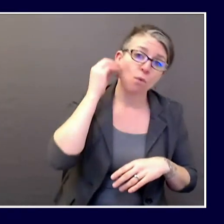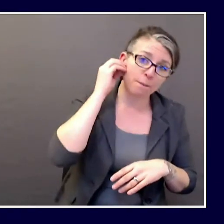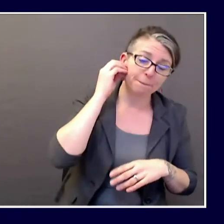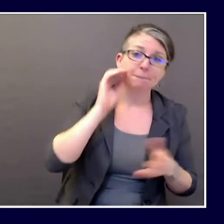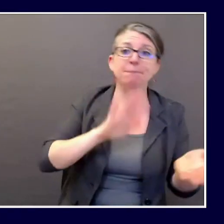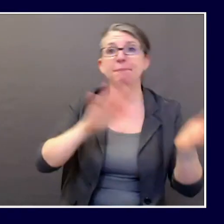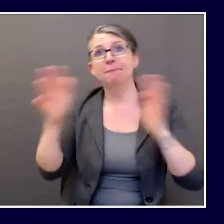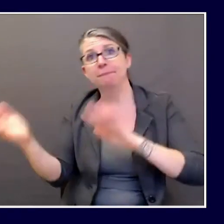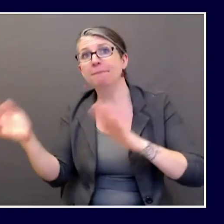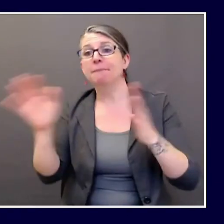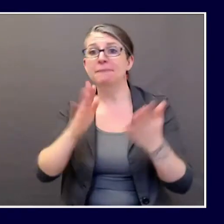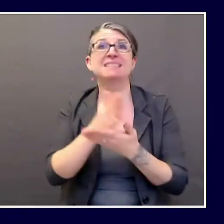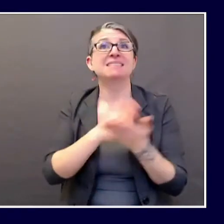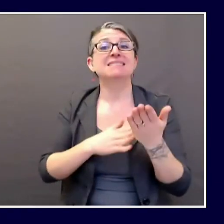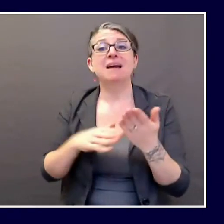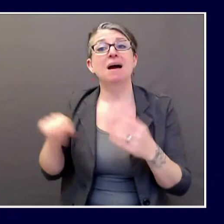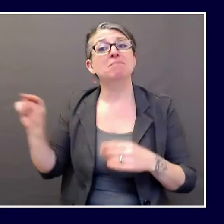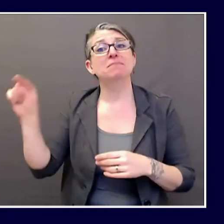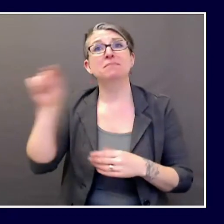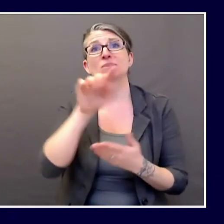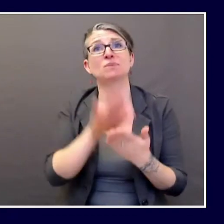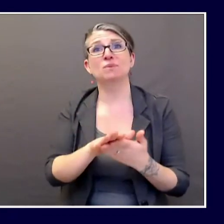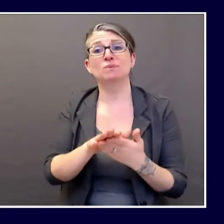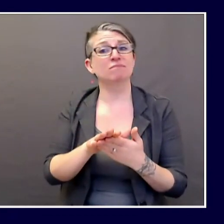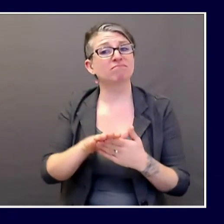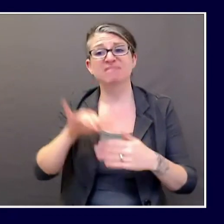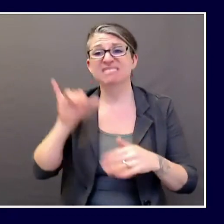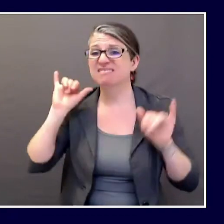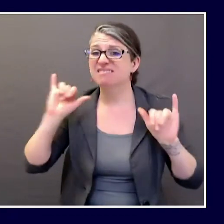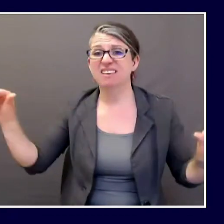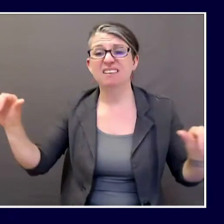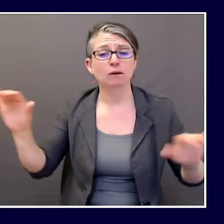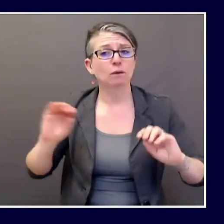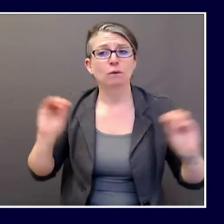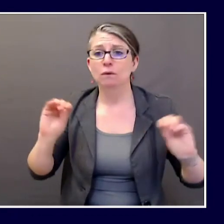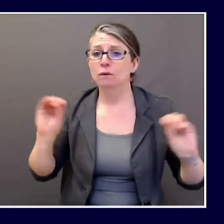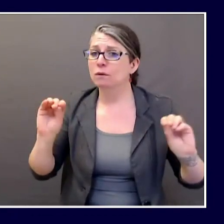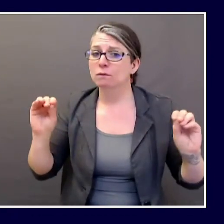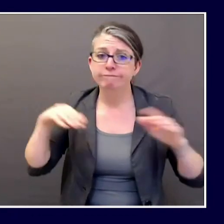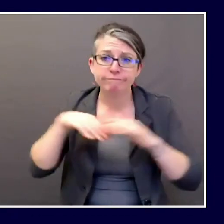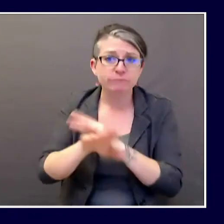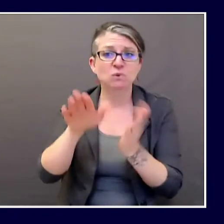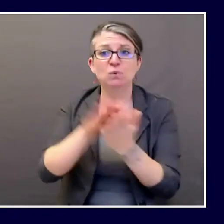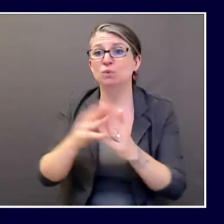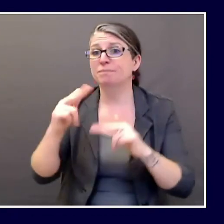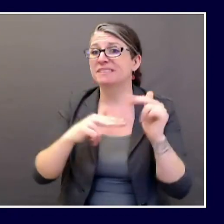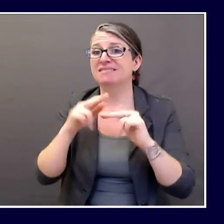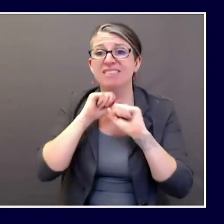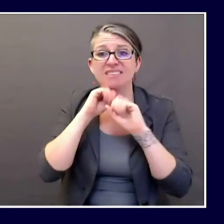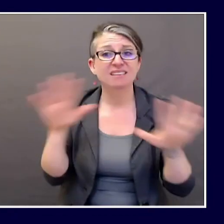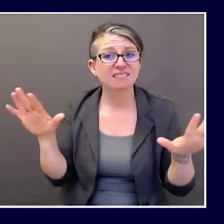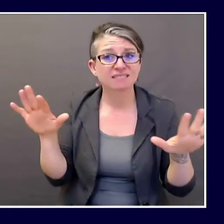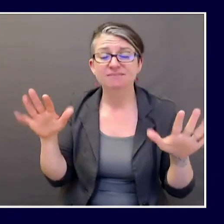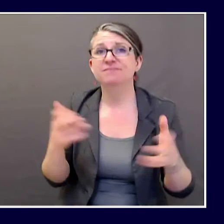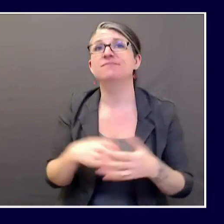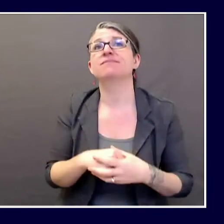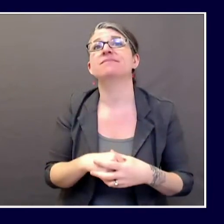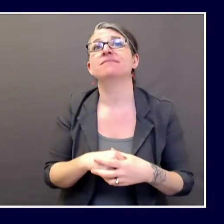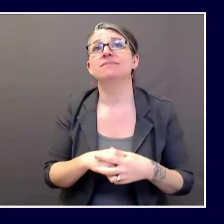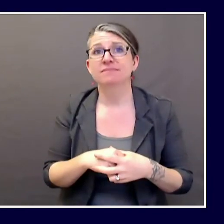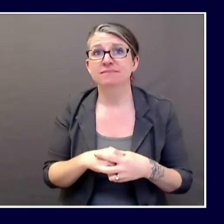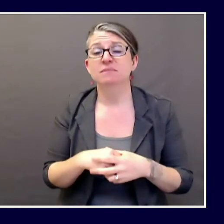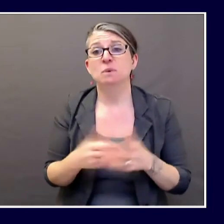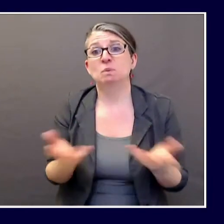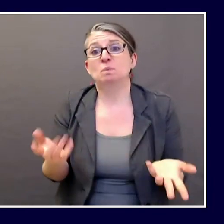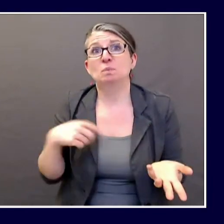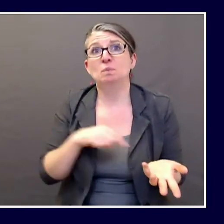out last weekend, about the safety of 3 feet of distance, essentially demonstrating that the judgment call that we made back when was